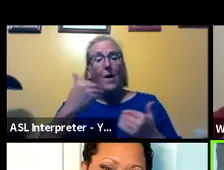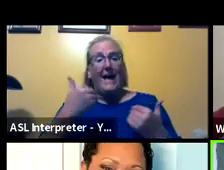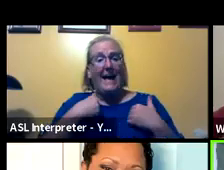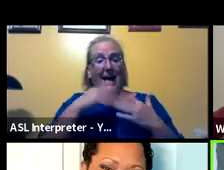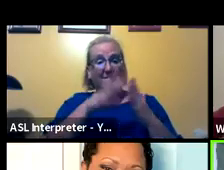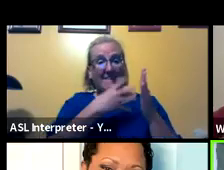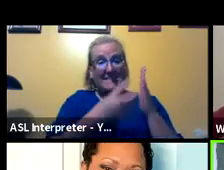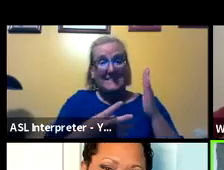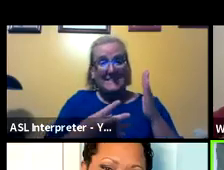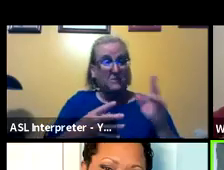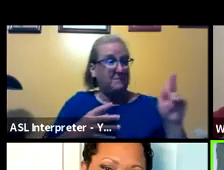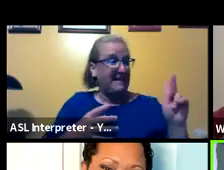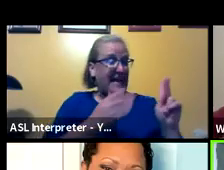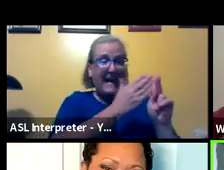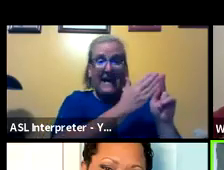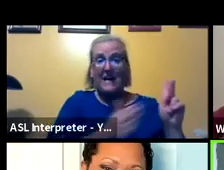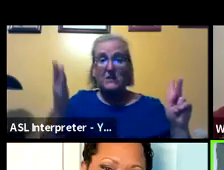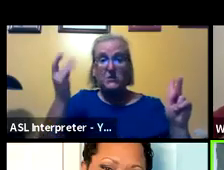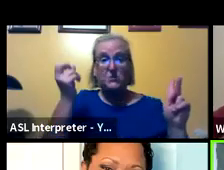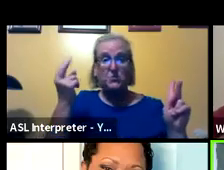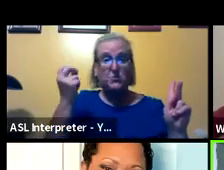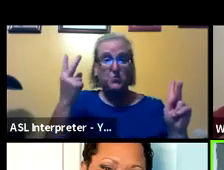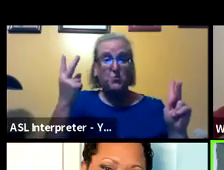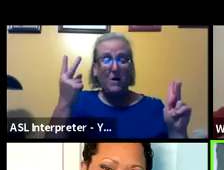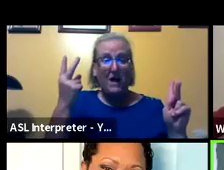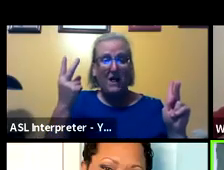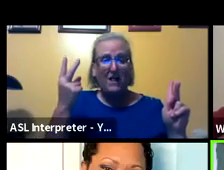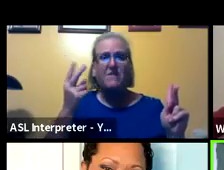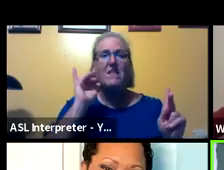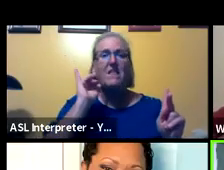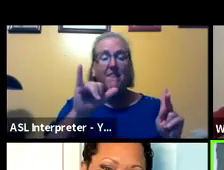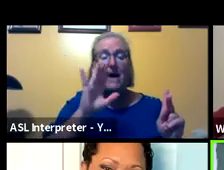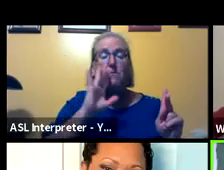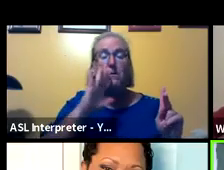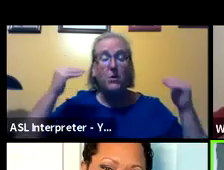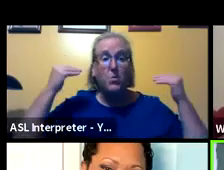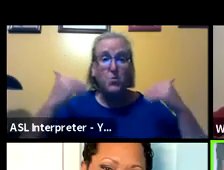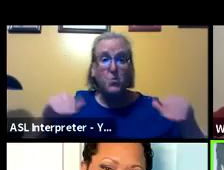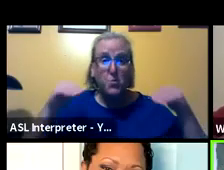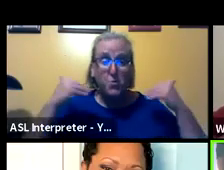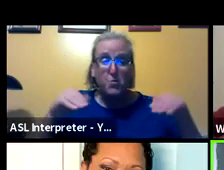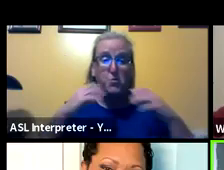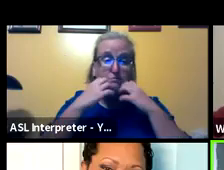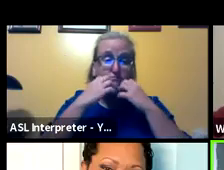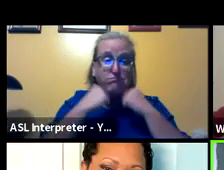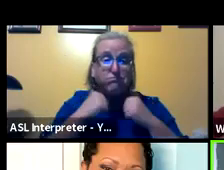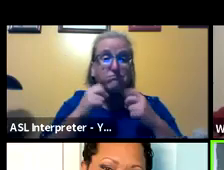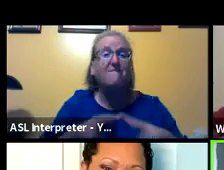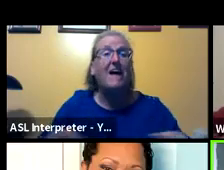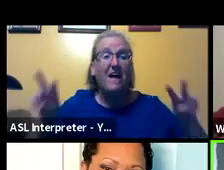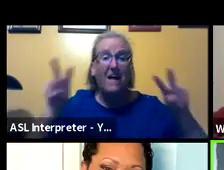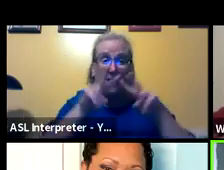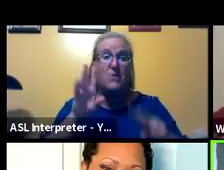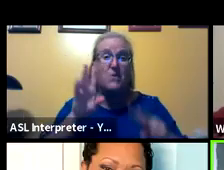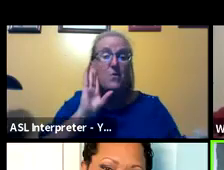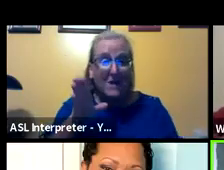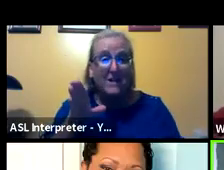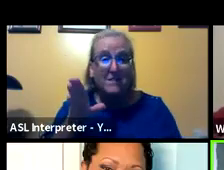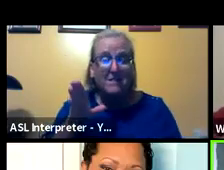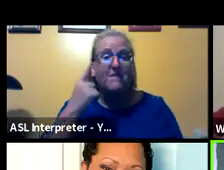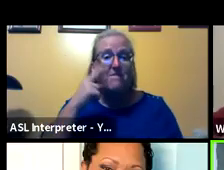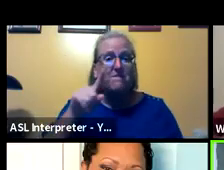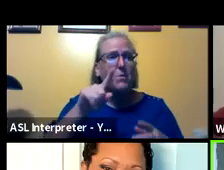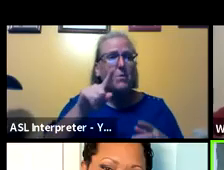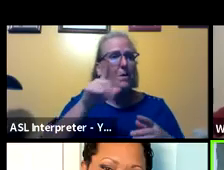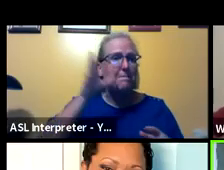at kindergarten level through K through 12 will be immensely valuable to each and every parent and to students so that